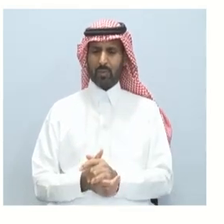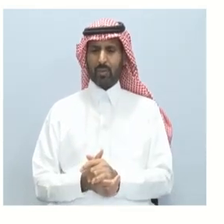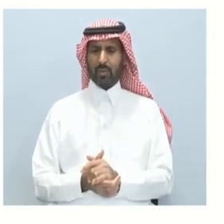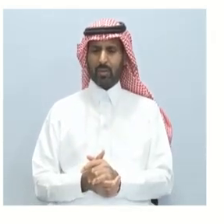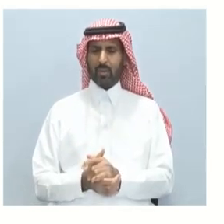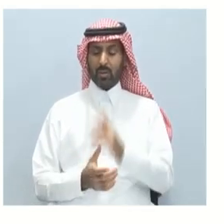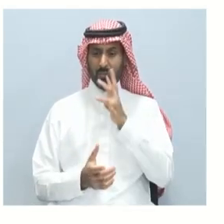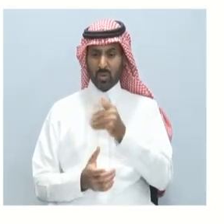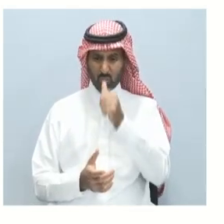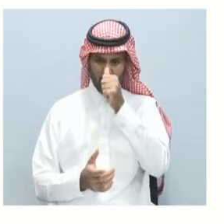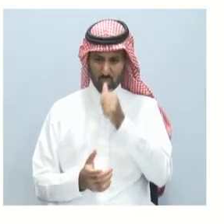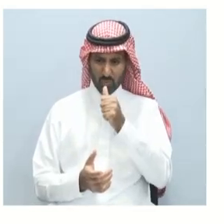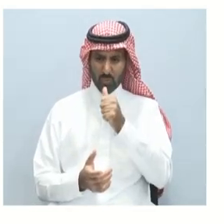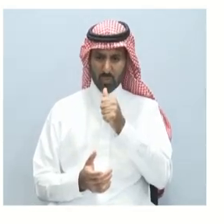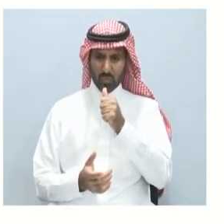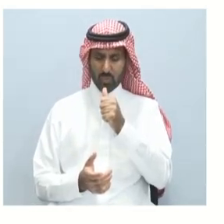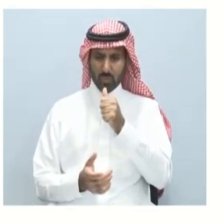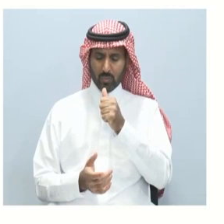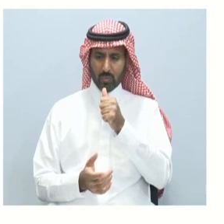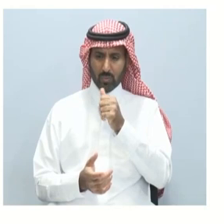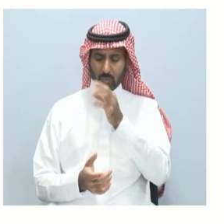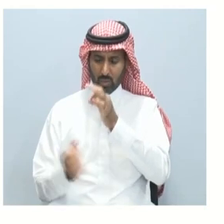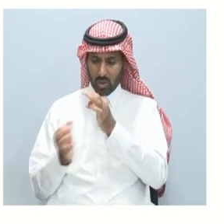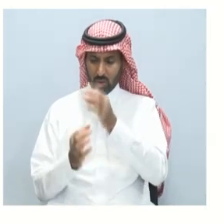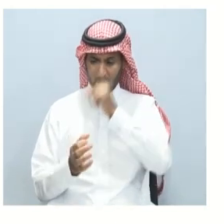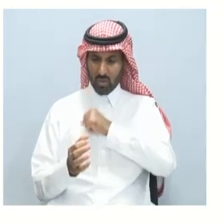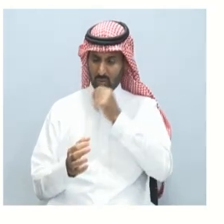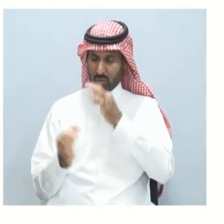flustered, had to have everything planned,